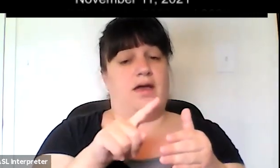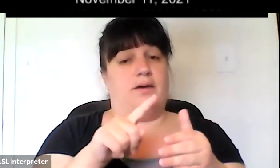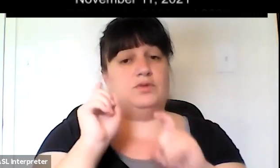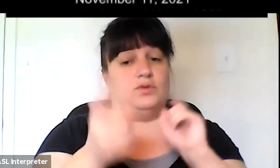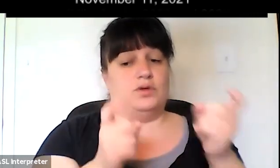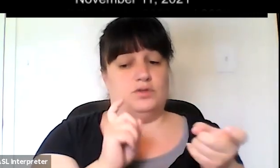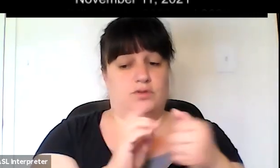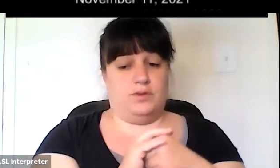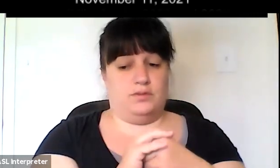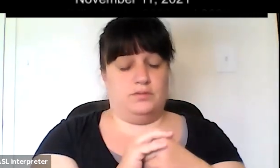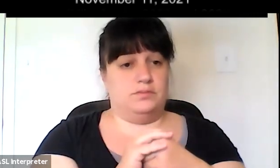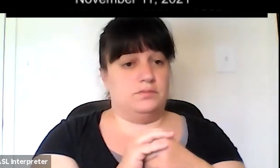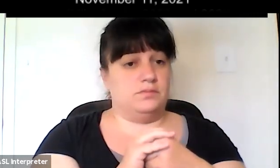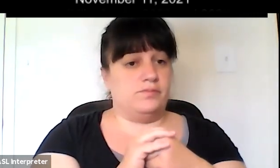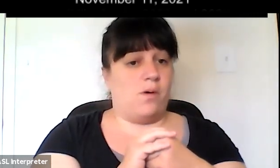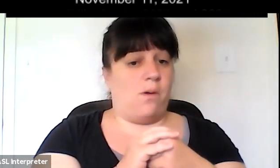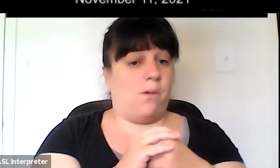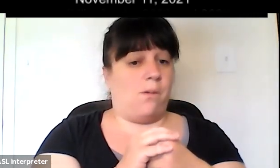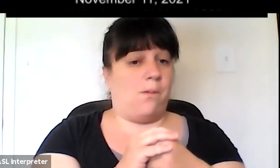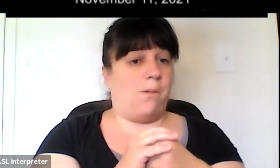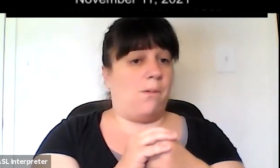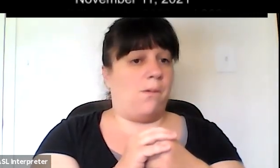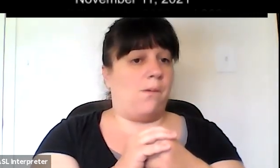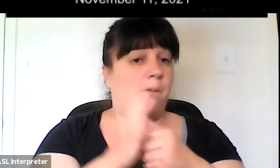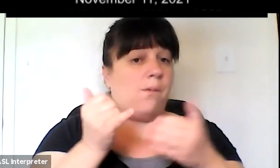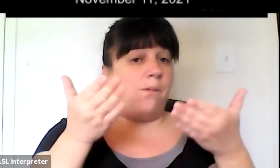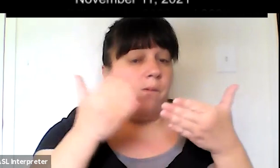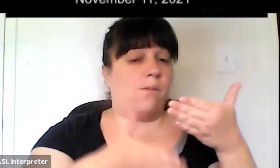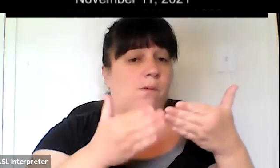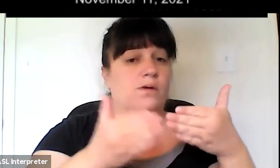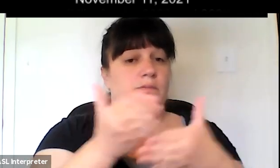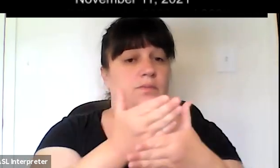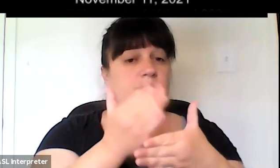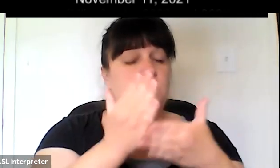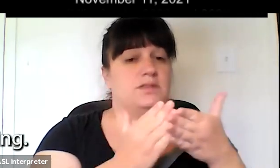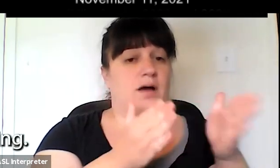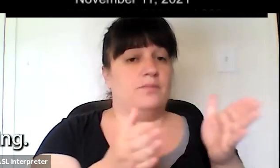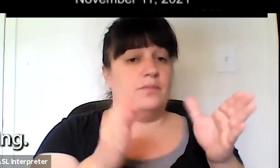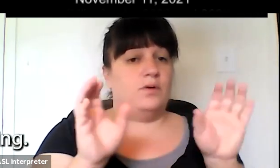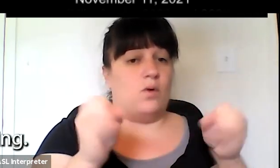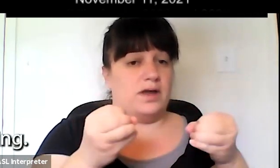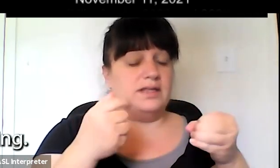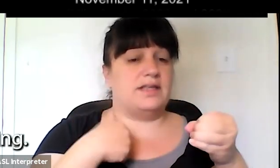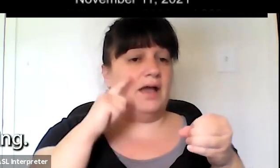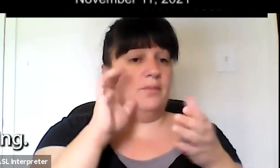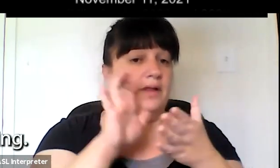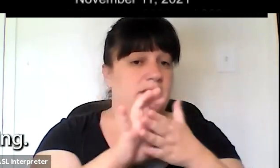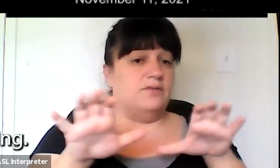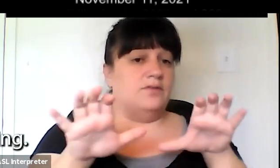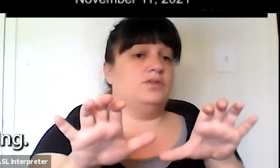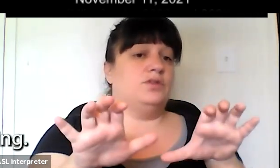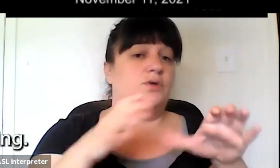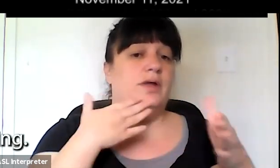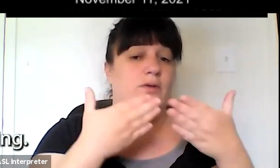contribute. So to that end, I'd like to close by sharing some organizations that I believe are doing